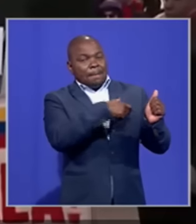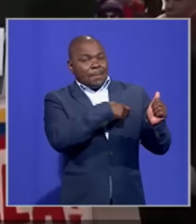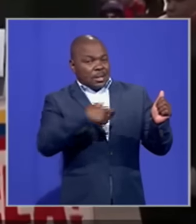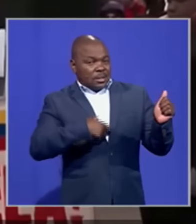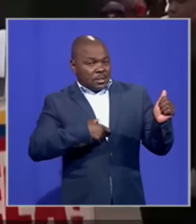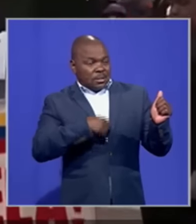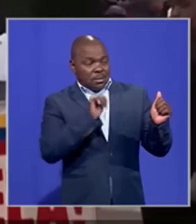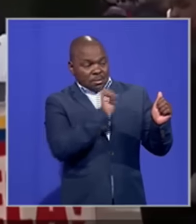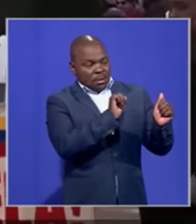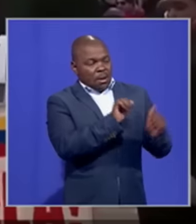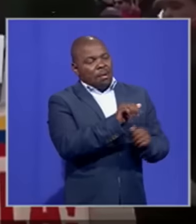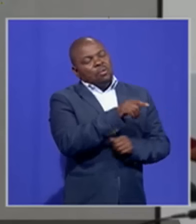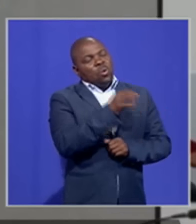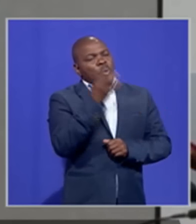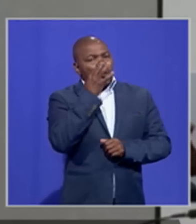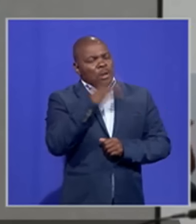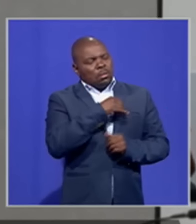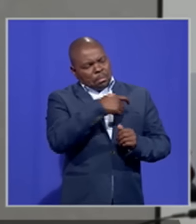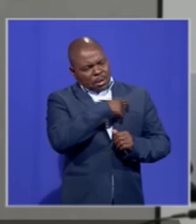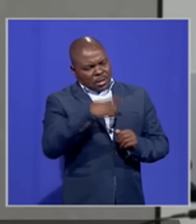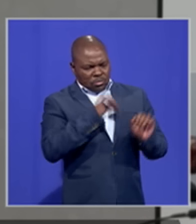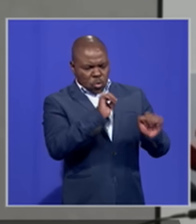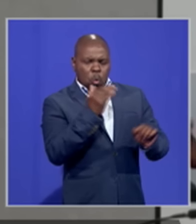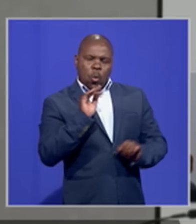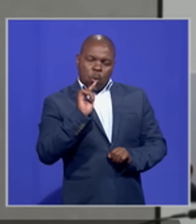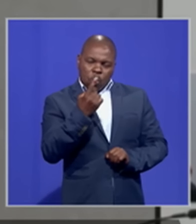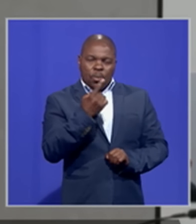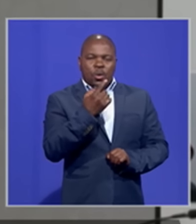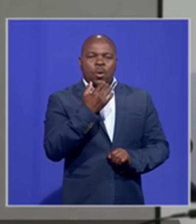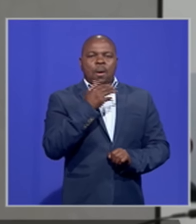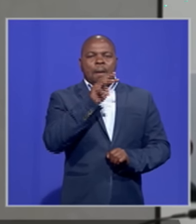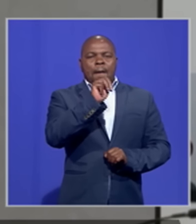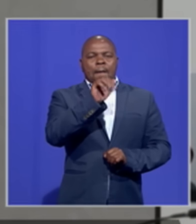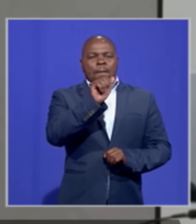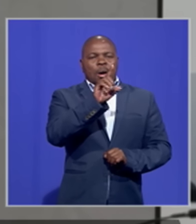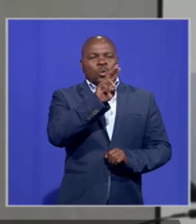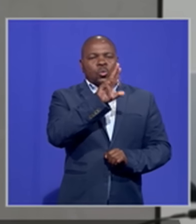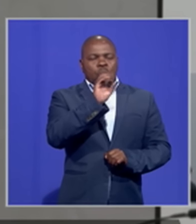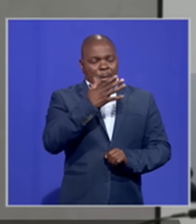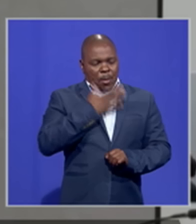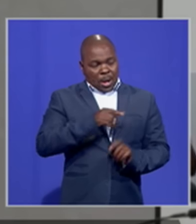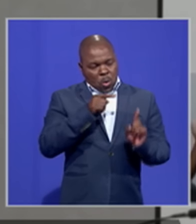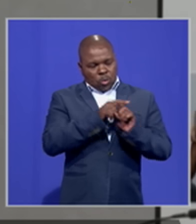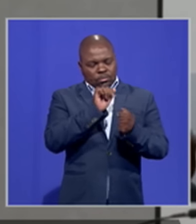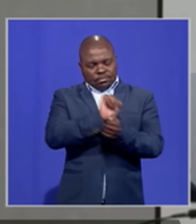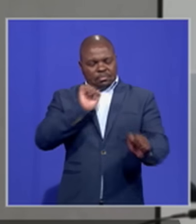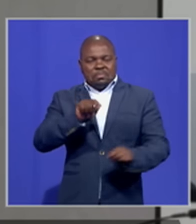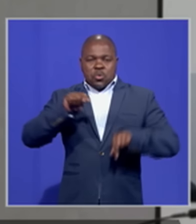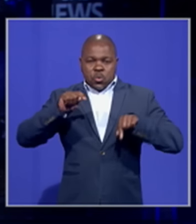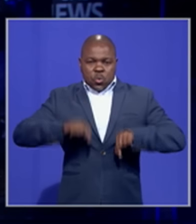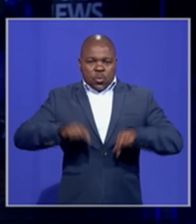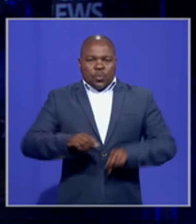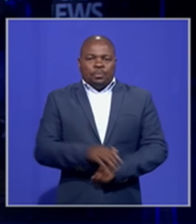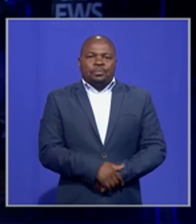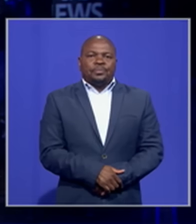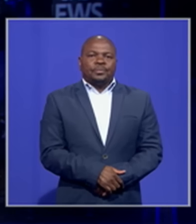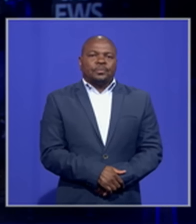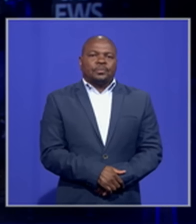re Maduro ke yena fela mopresidente wa bona ebile ba batla hore a lokollwe ka opanya leihlo.